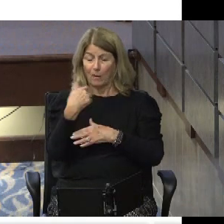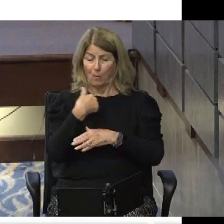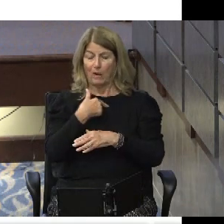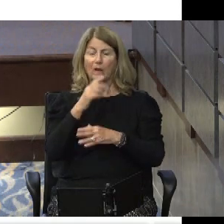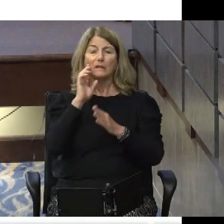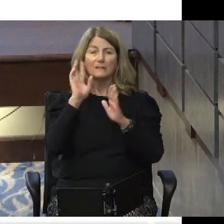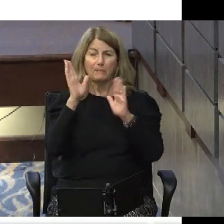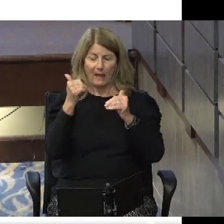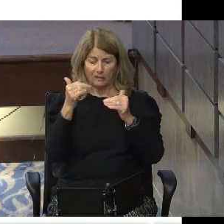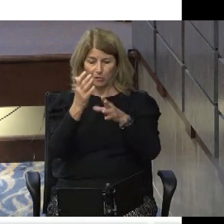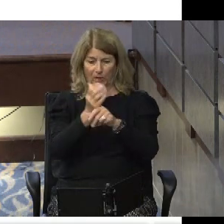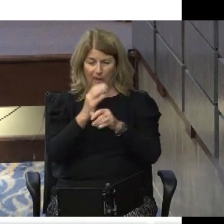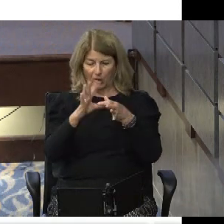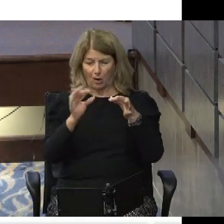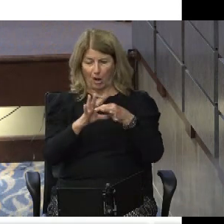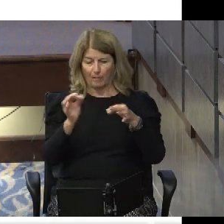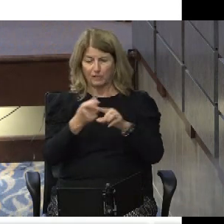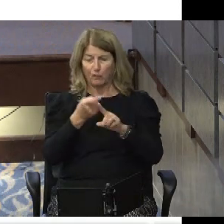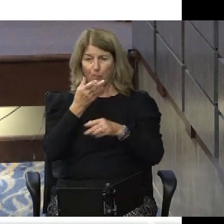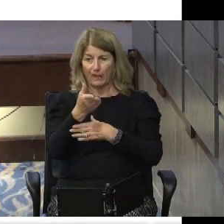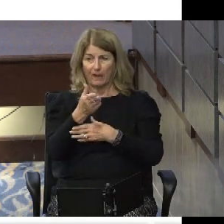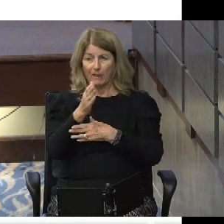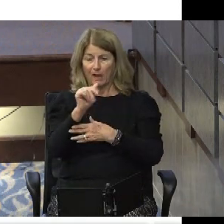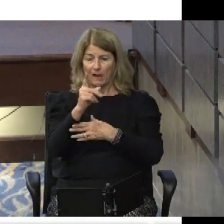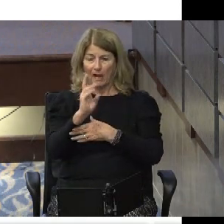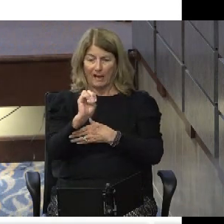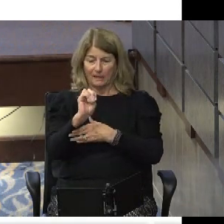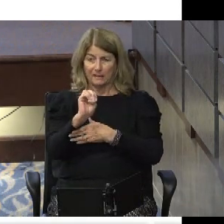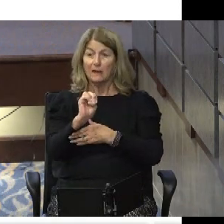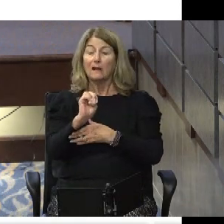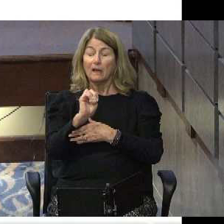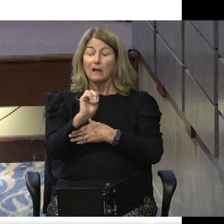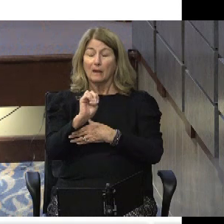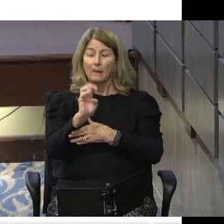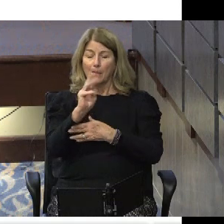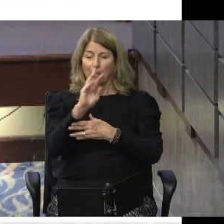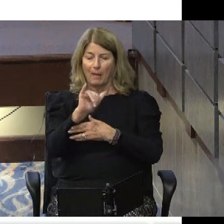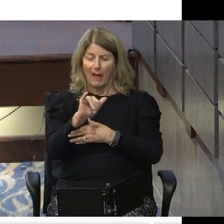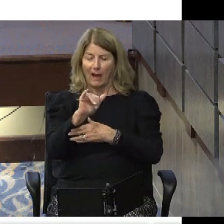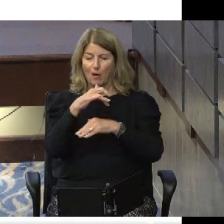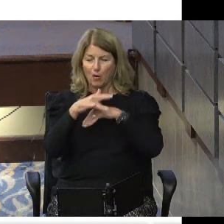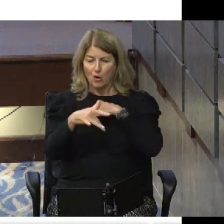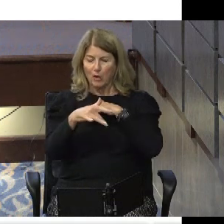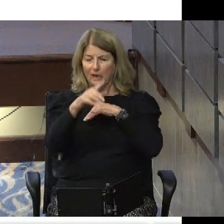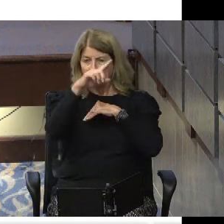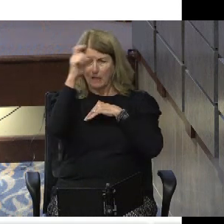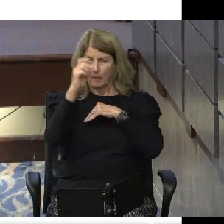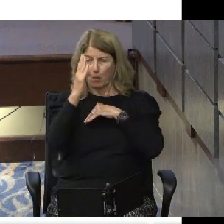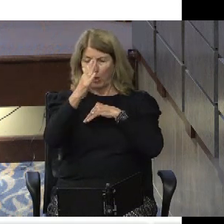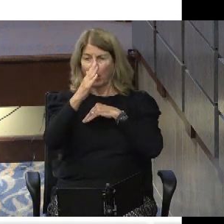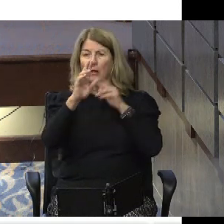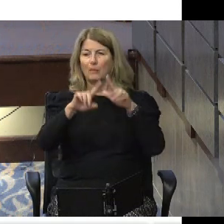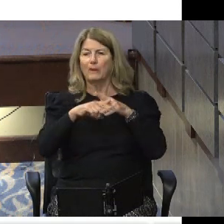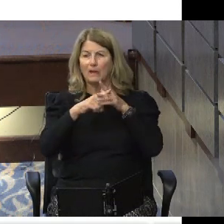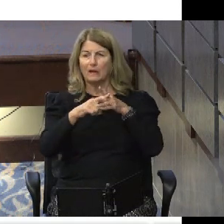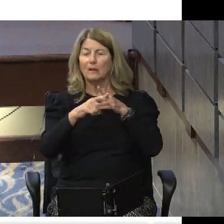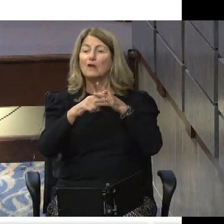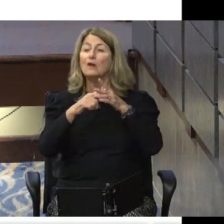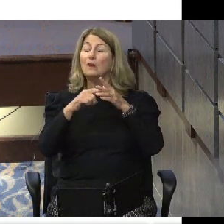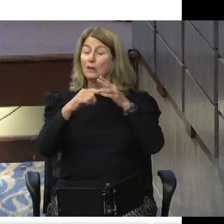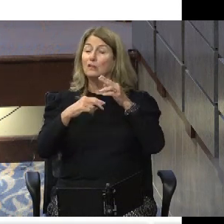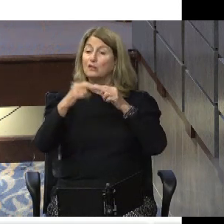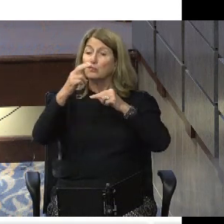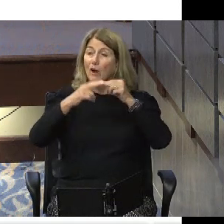them late spring, early summer. We will begin construction documents as we receive